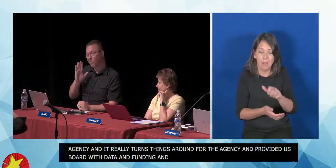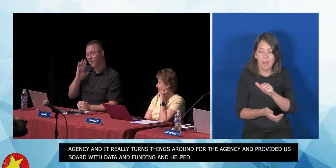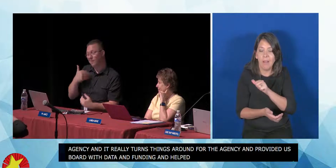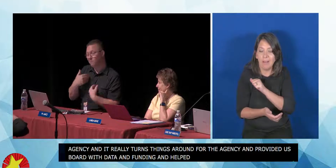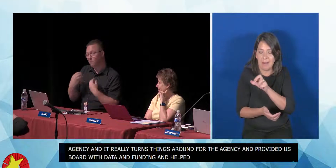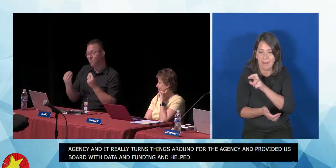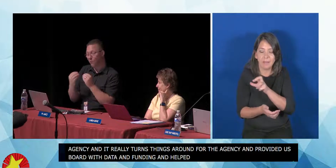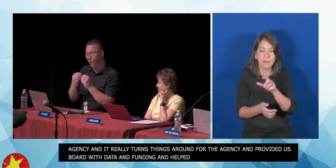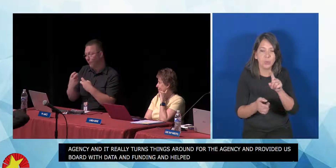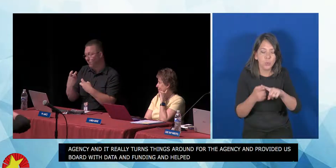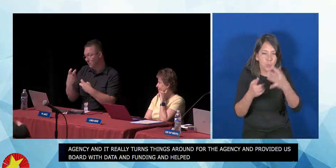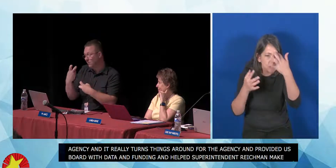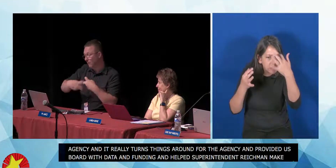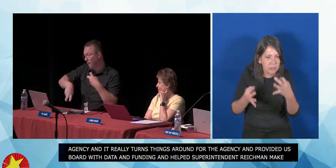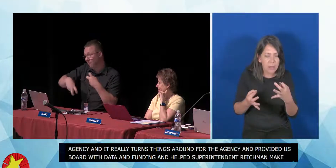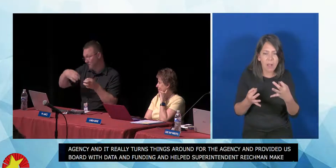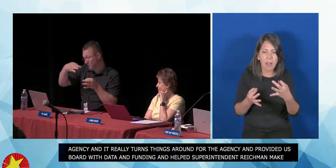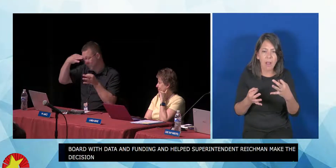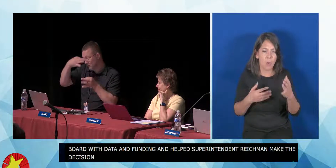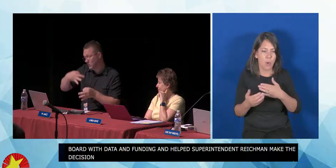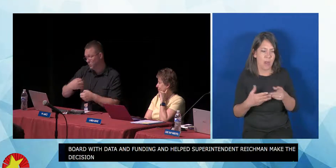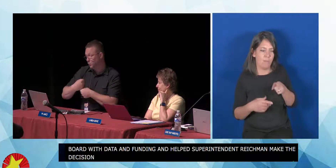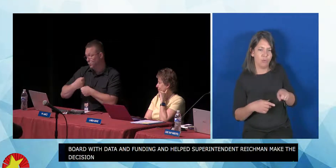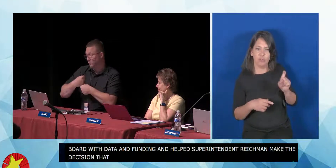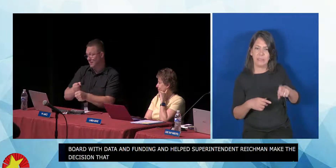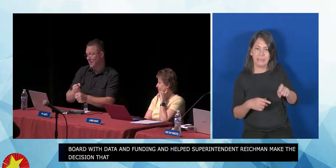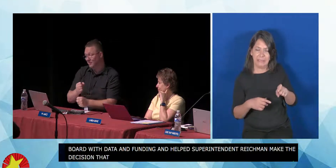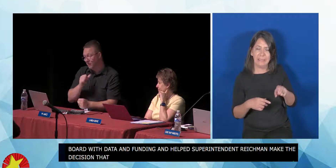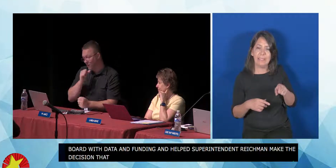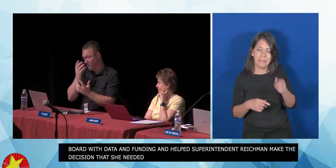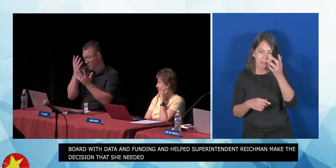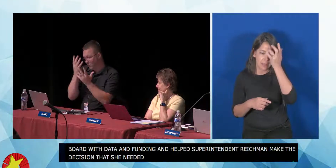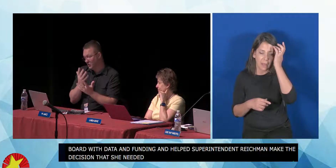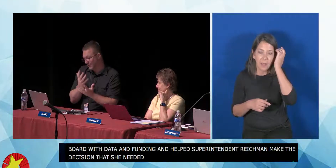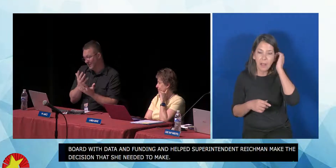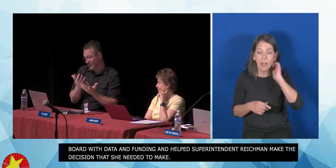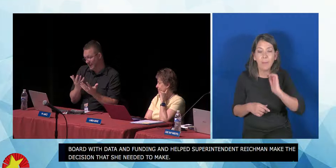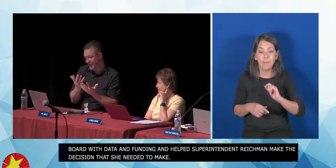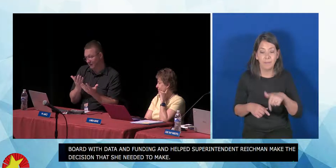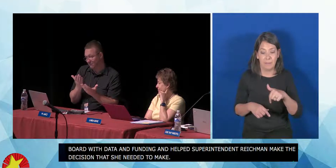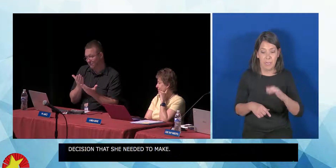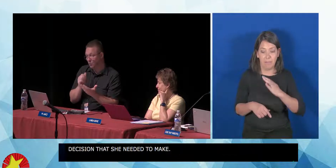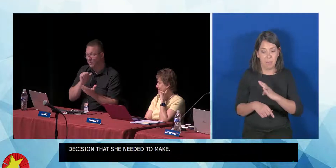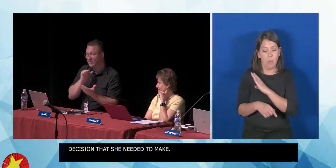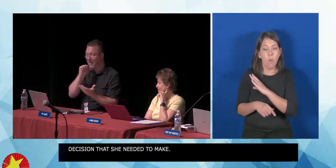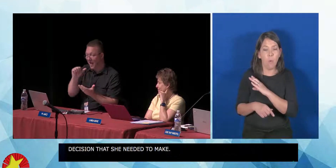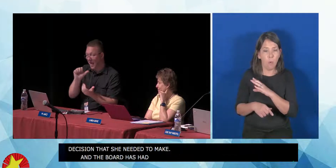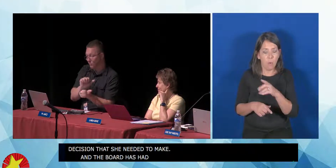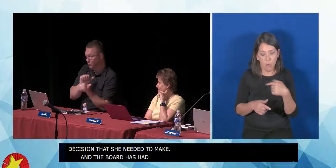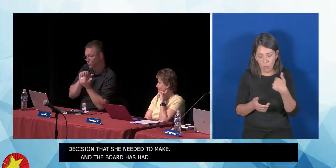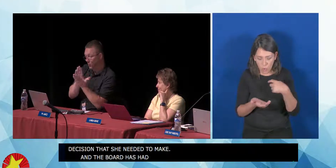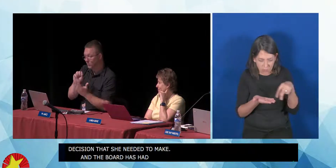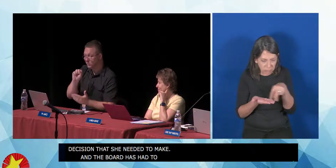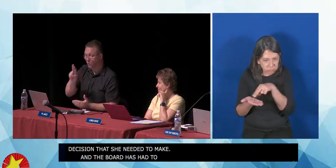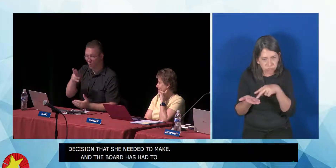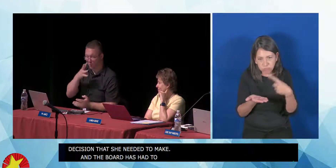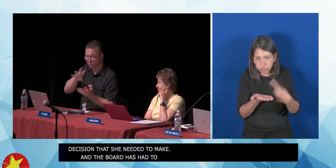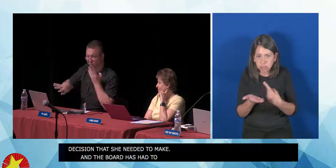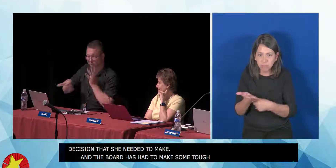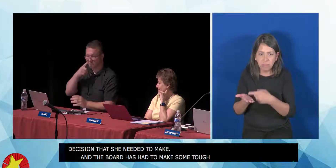decisions that she needed to make. And the board has had to make some tough decisions,